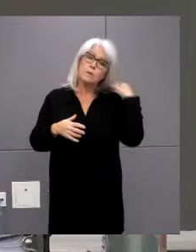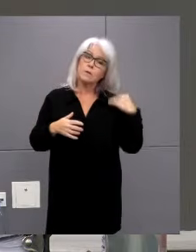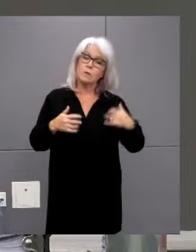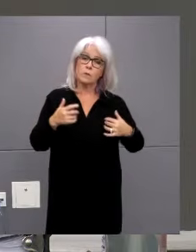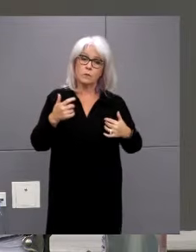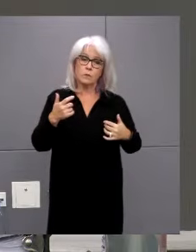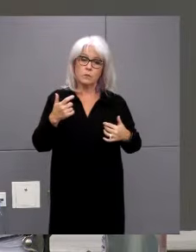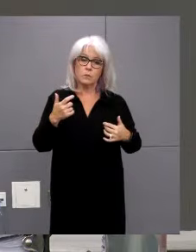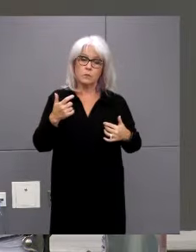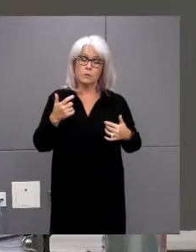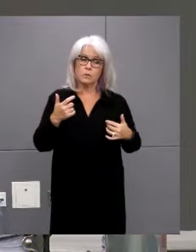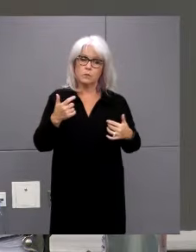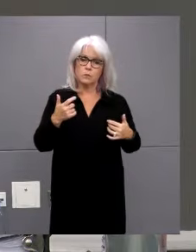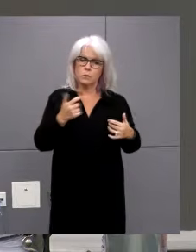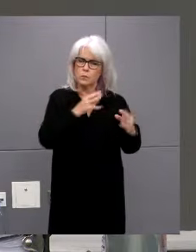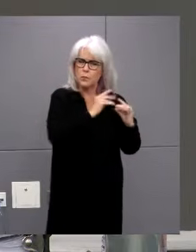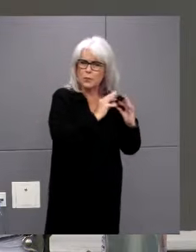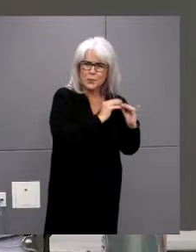Yeah, and your